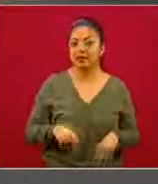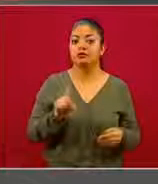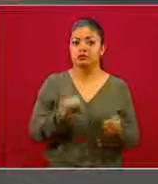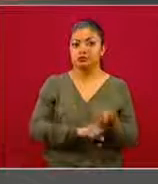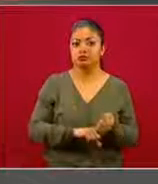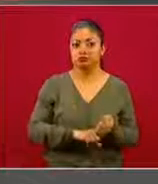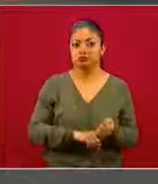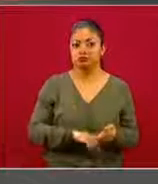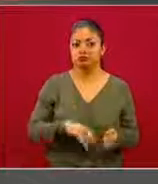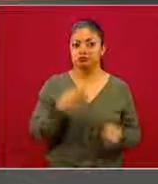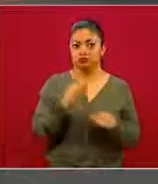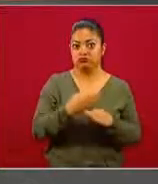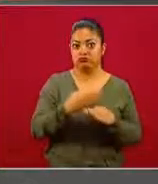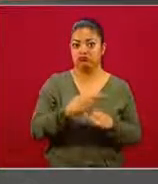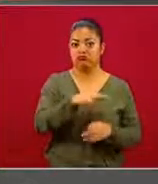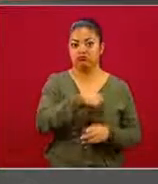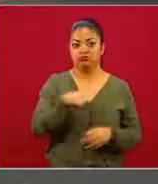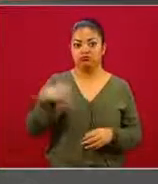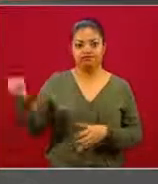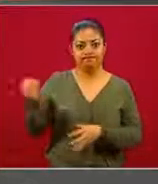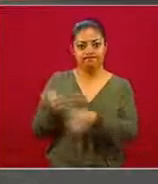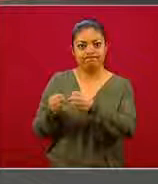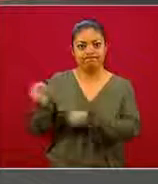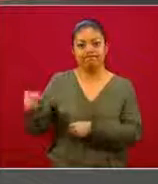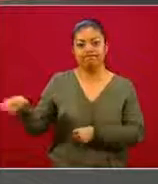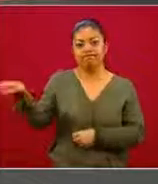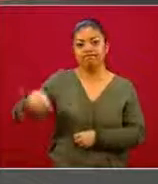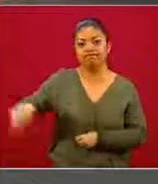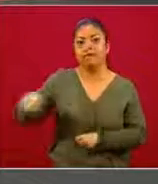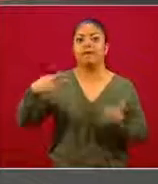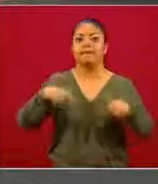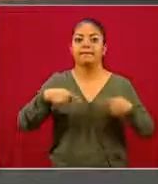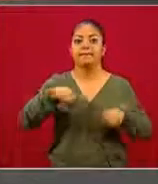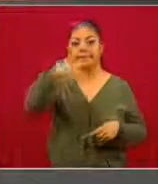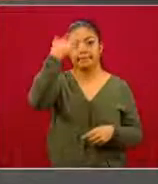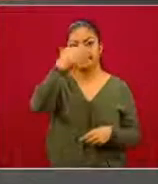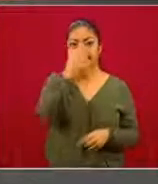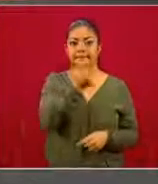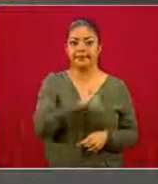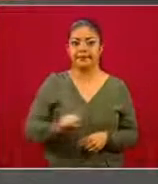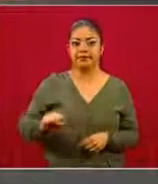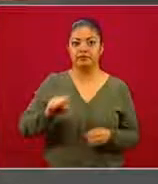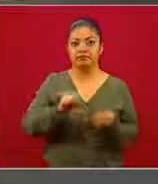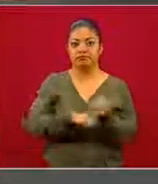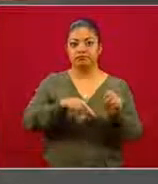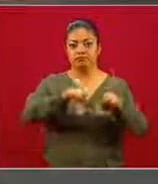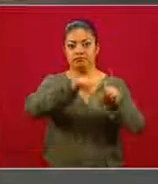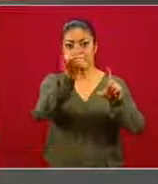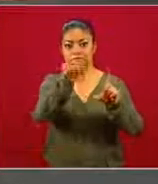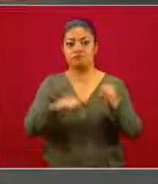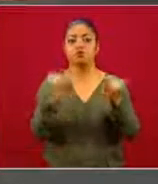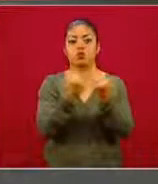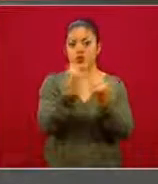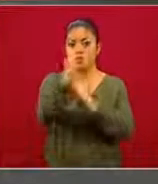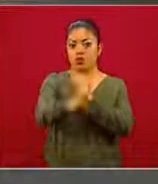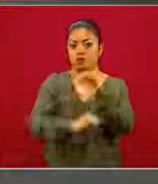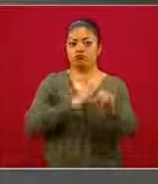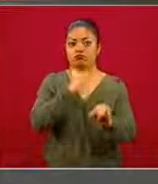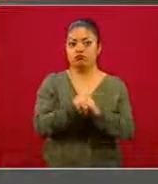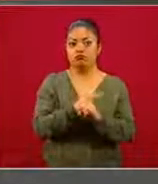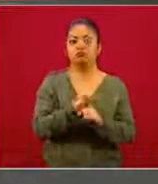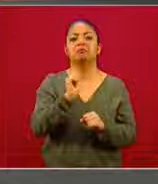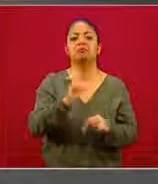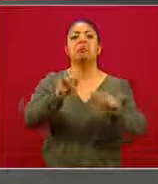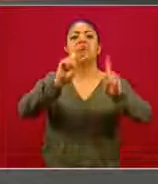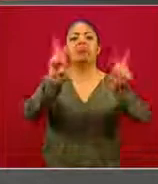couple mayor of potencia de times nuestras over the last couple personas of weeks. expertas en la materia, So tanto here we nacionales have como internacionales. experts, El tema